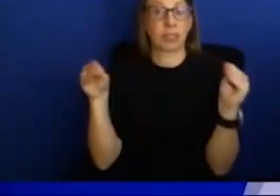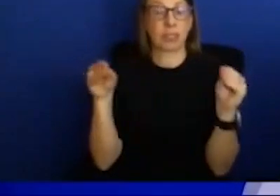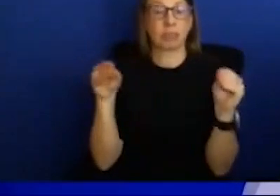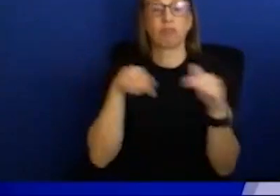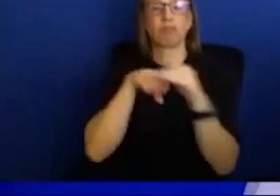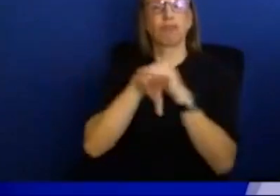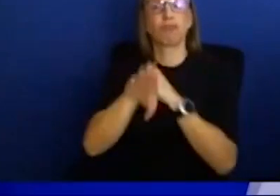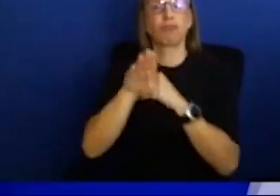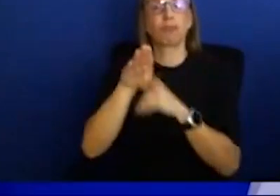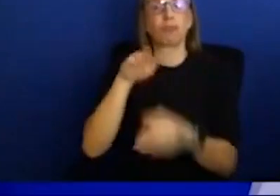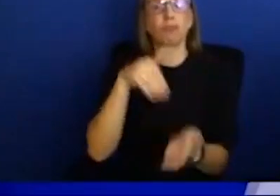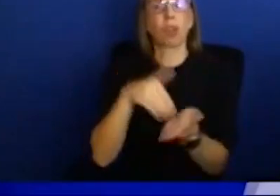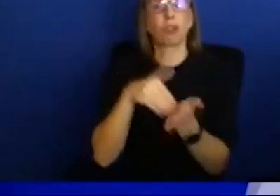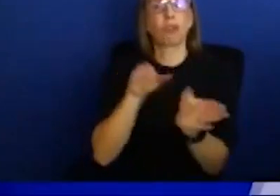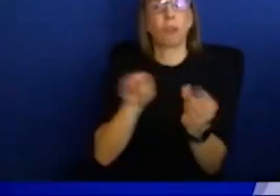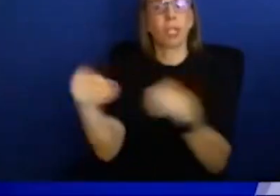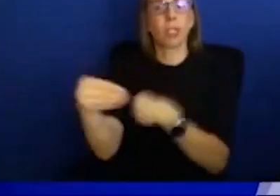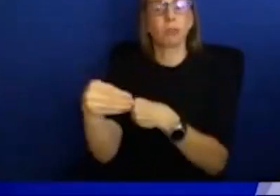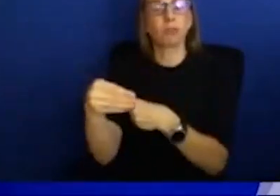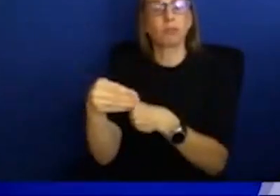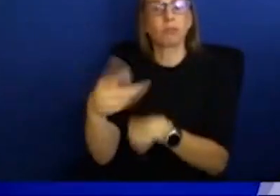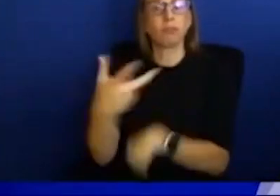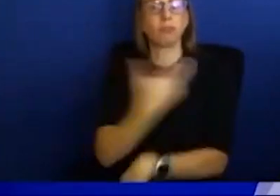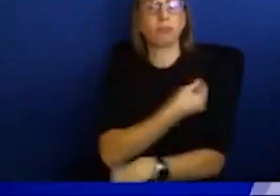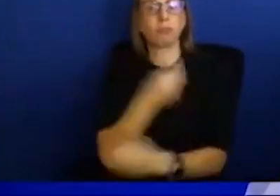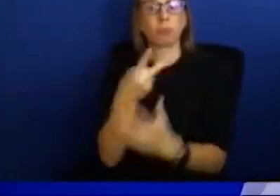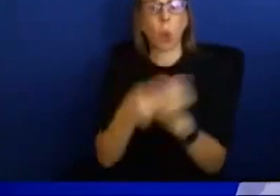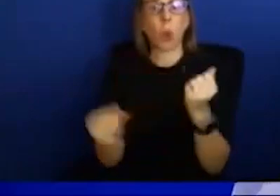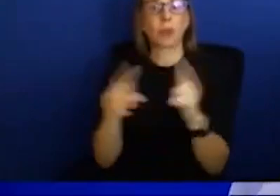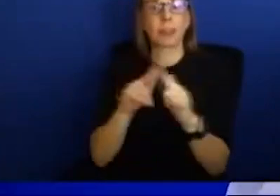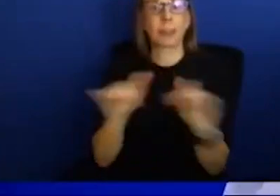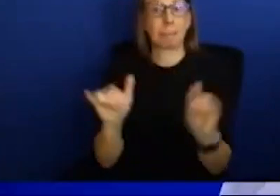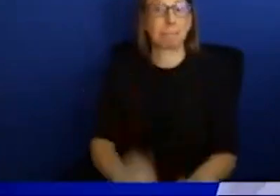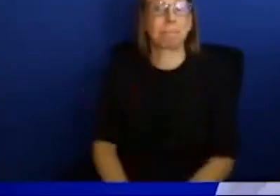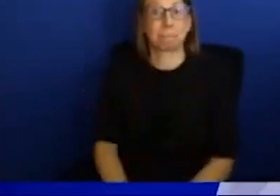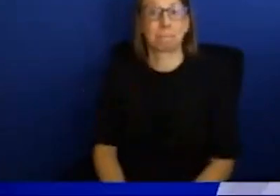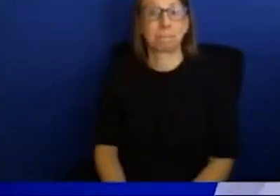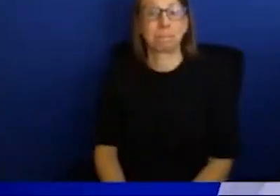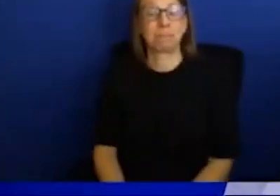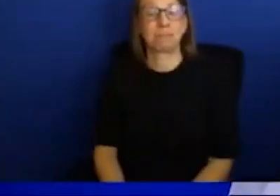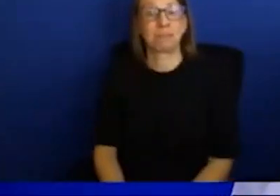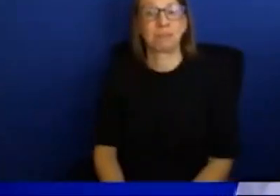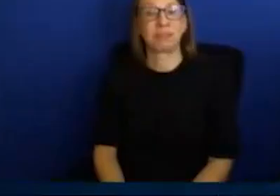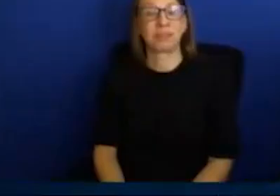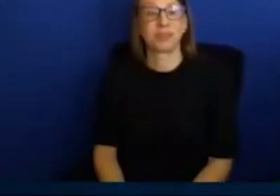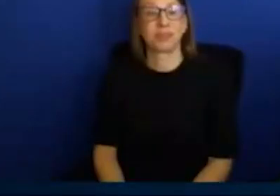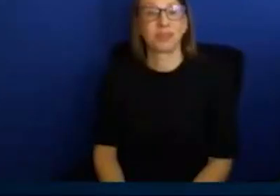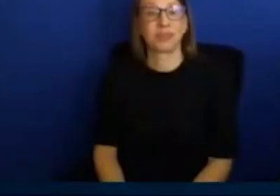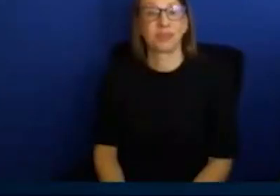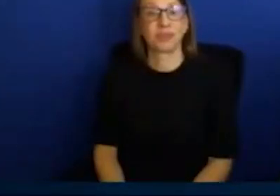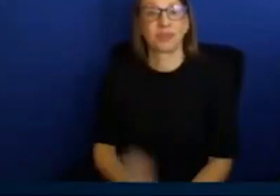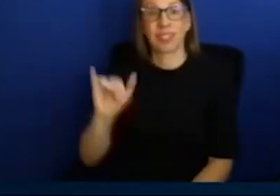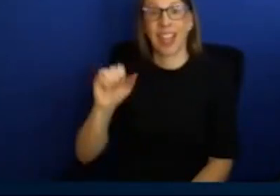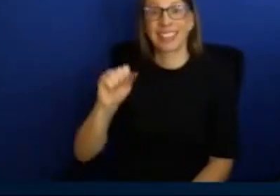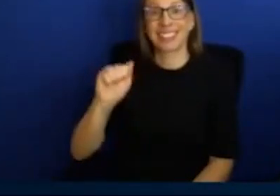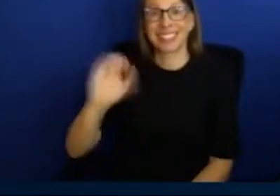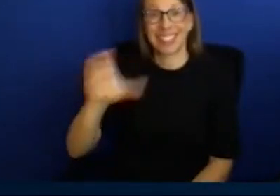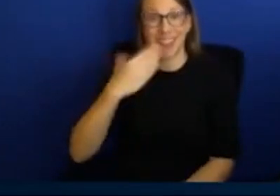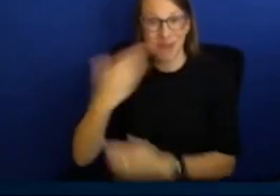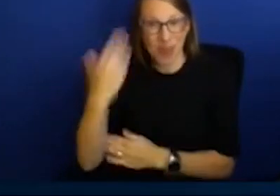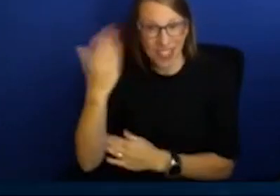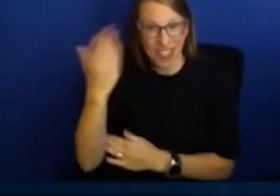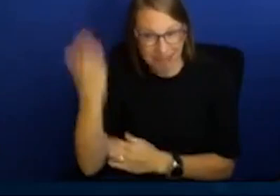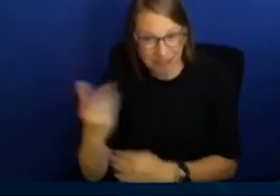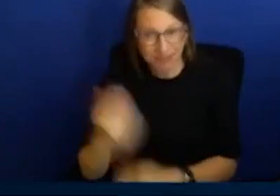physician's office. You can get both doses of those vaccines at the same time. Isaac, good morning to you. He wants to know,